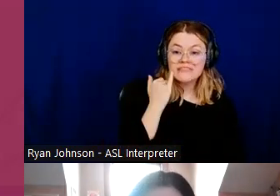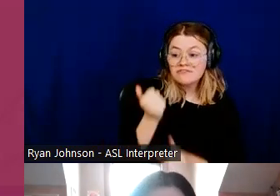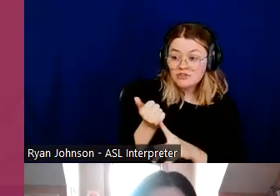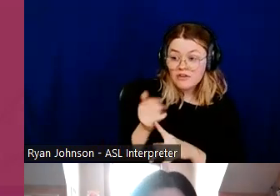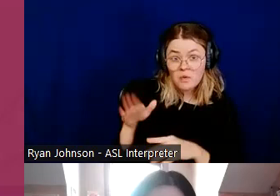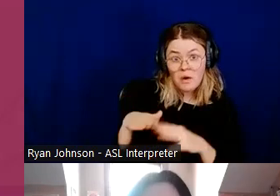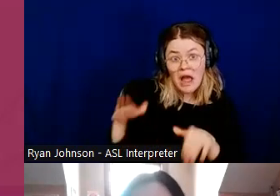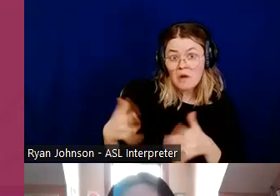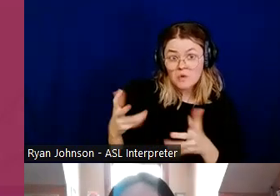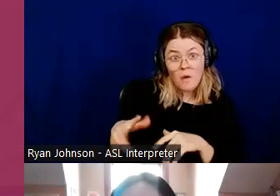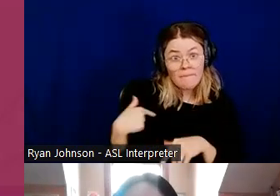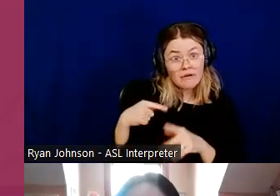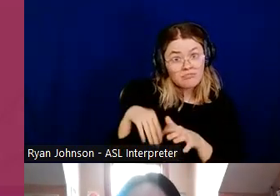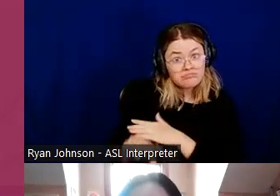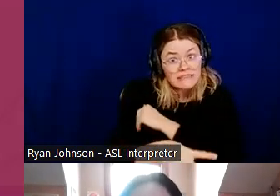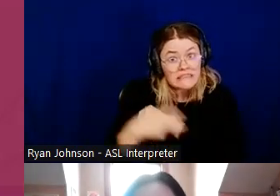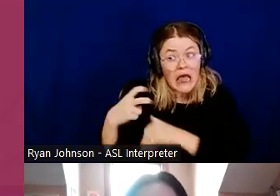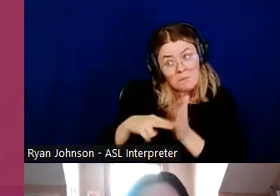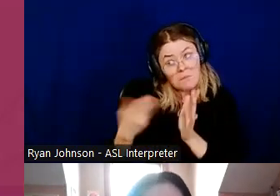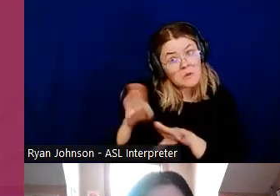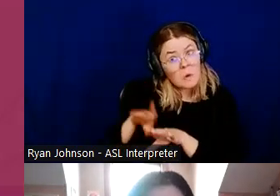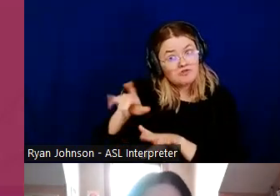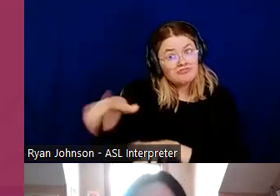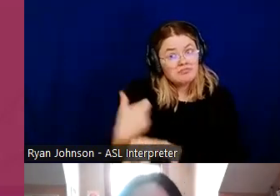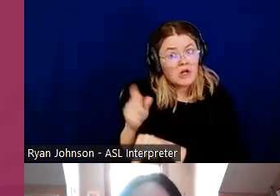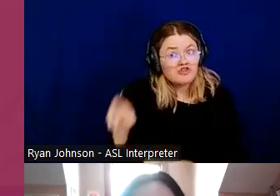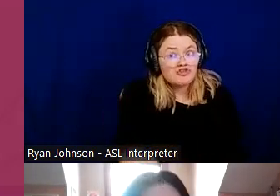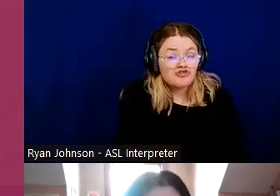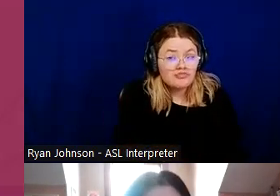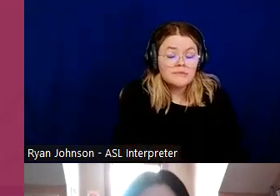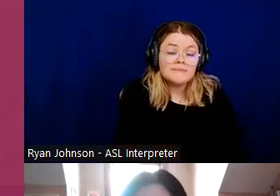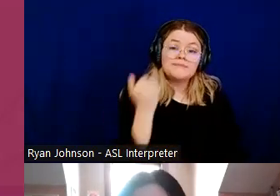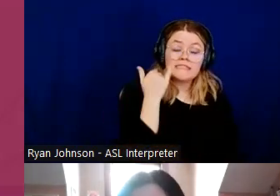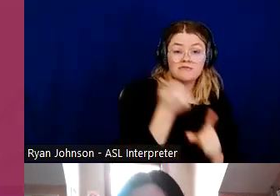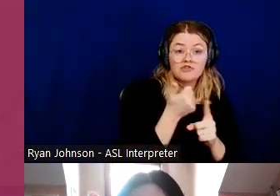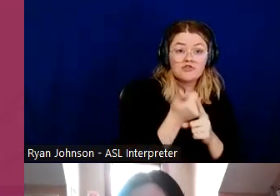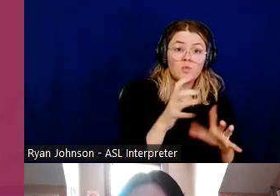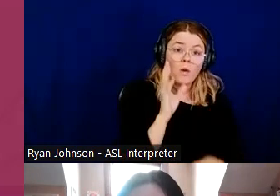should have locked the door. Or if you didn't want to be raped, you shouldn't have worn that.